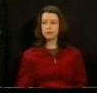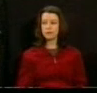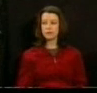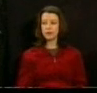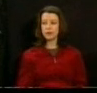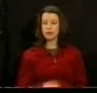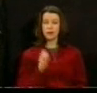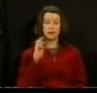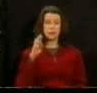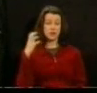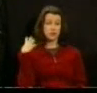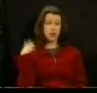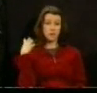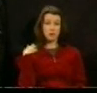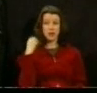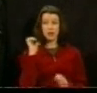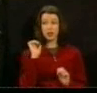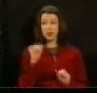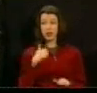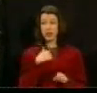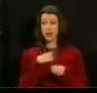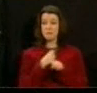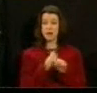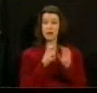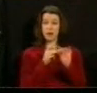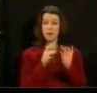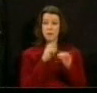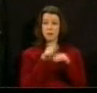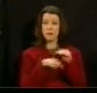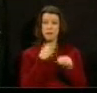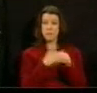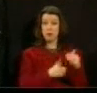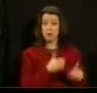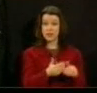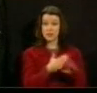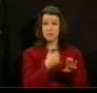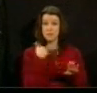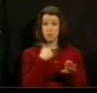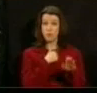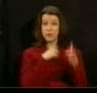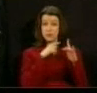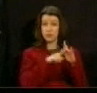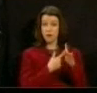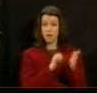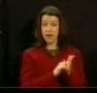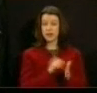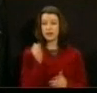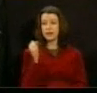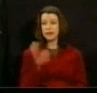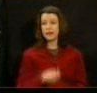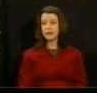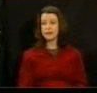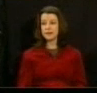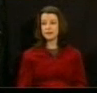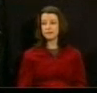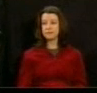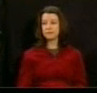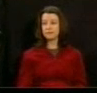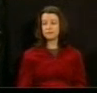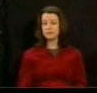Mr. Chairman, could I make a comment about the process before we go to public forum? Yes, Commissioner.